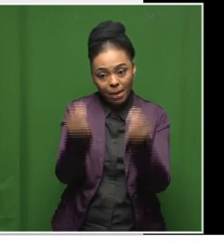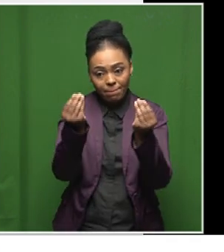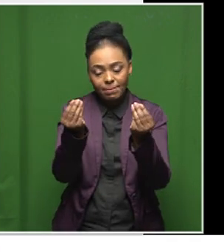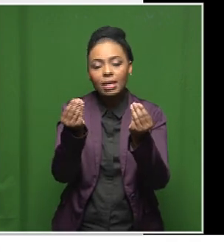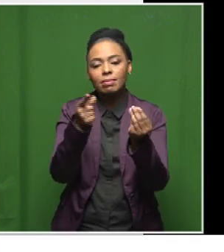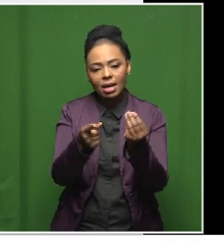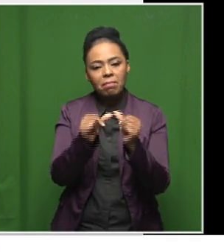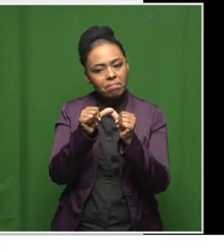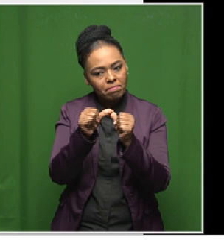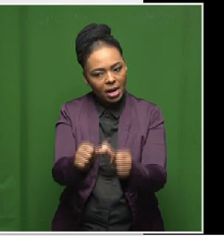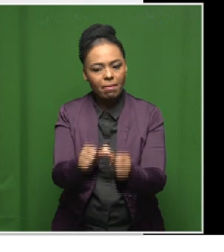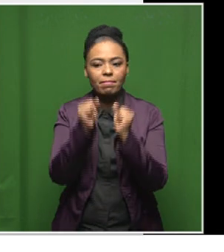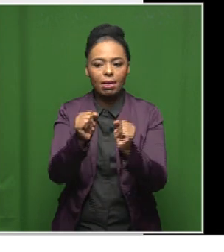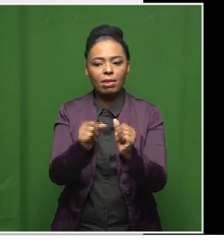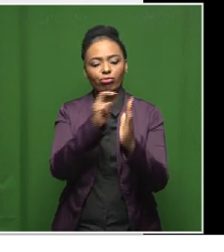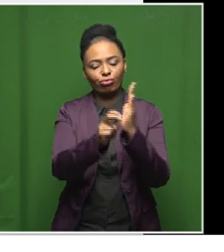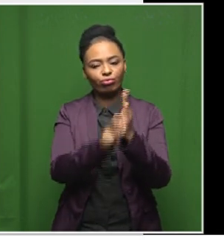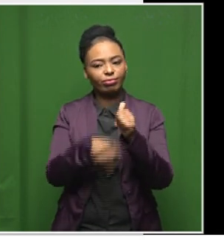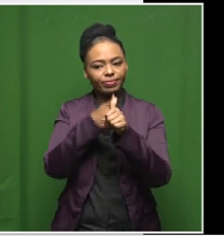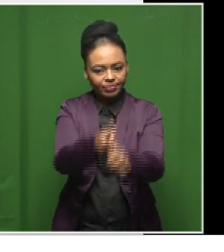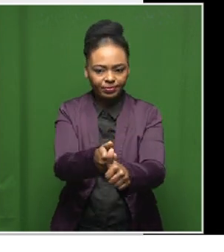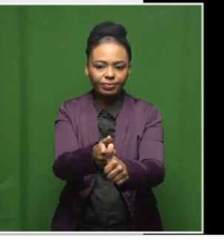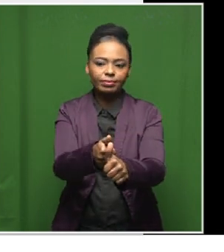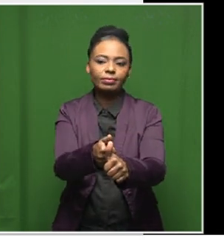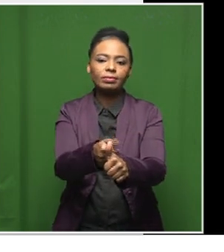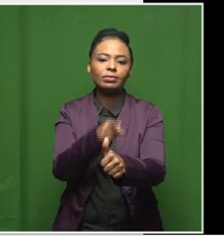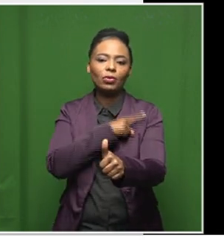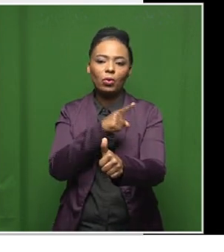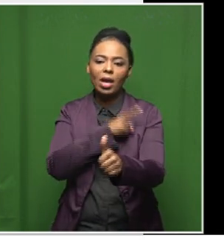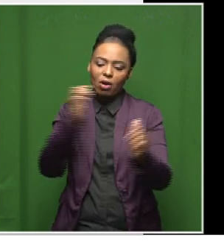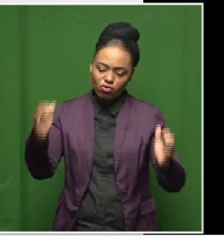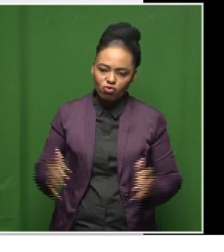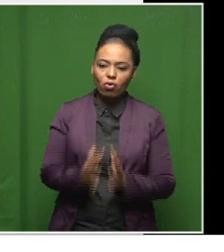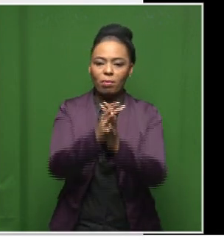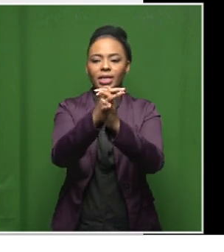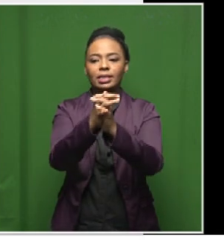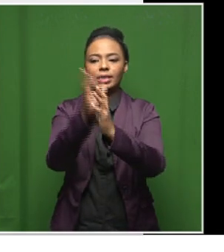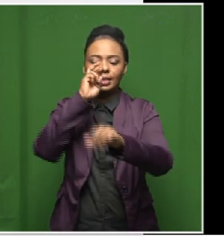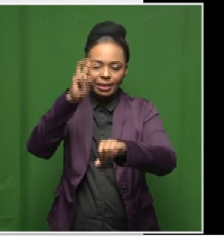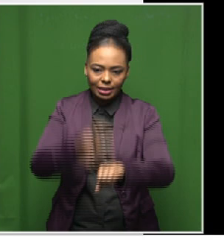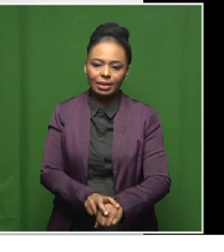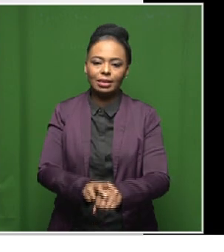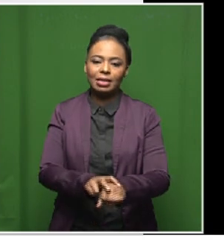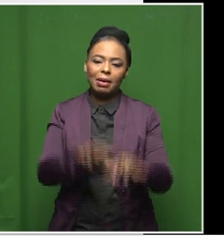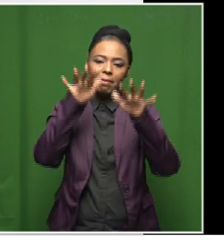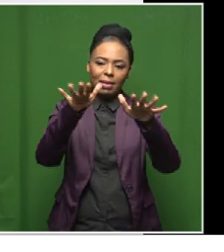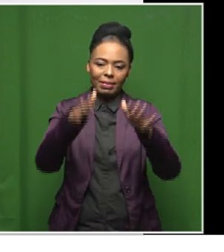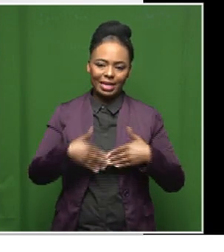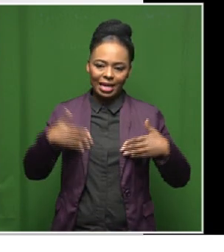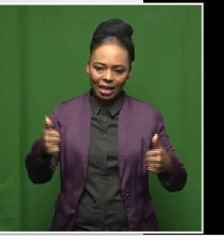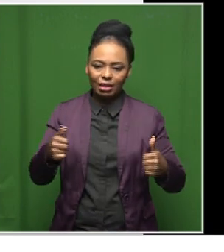still maintain non-pharmaceutical interventions, because it's going to be a combination of all public health